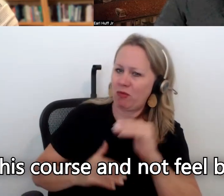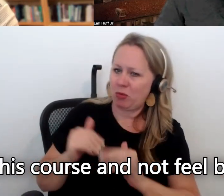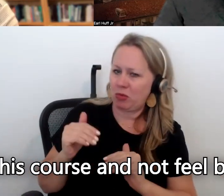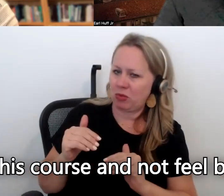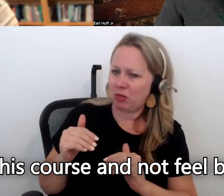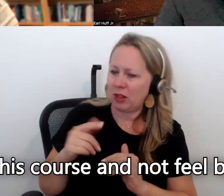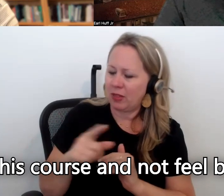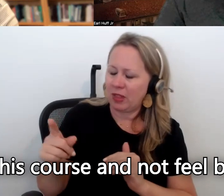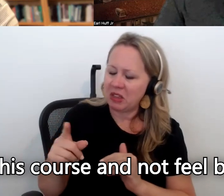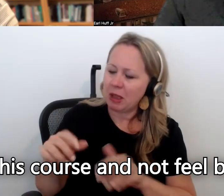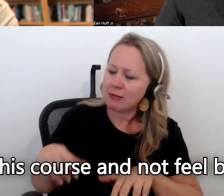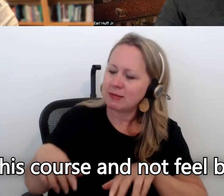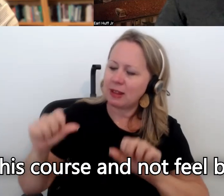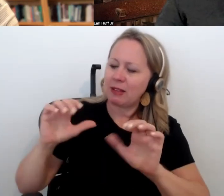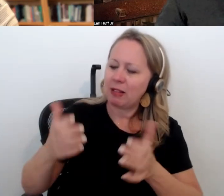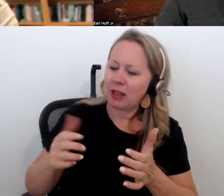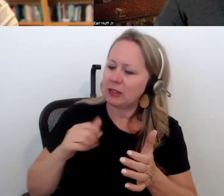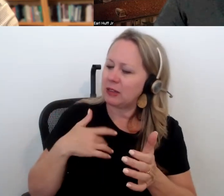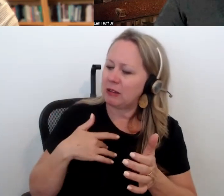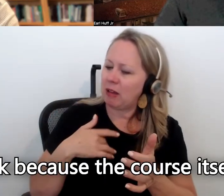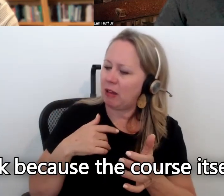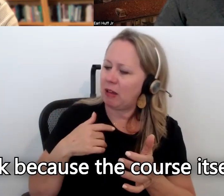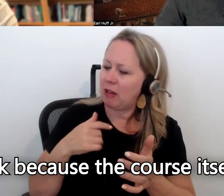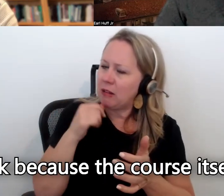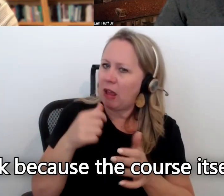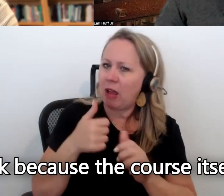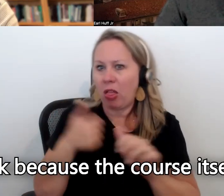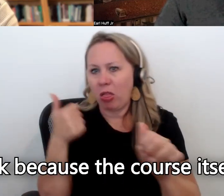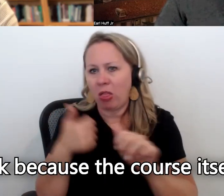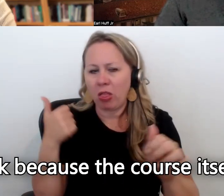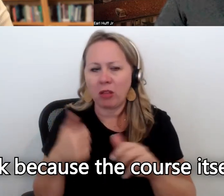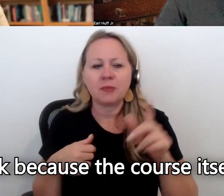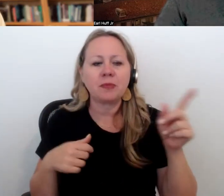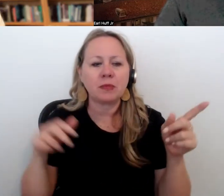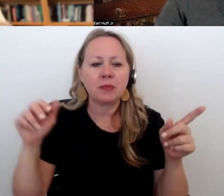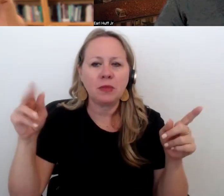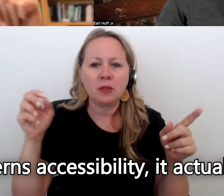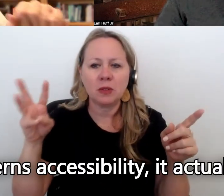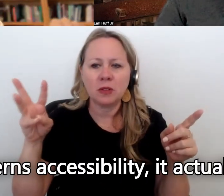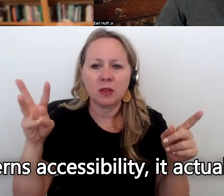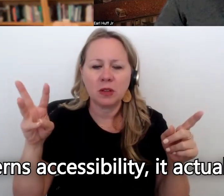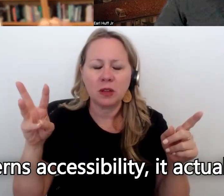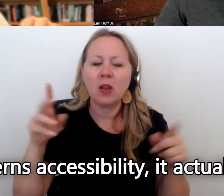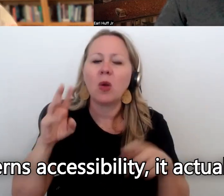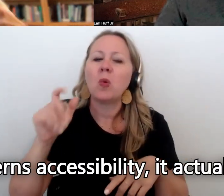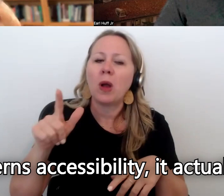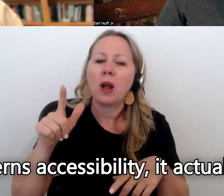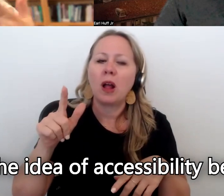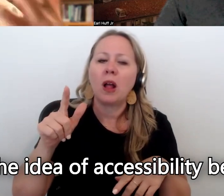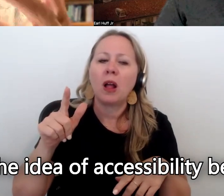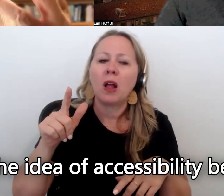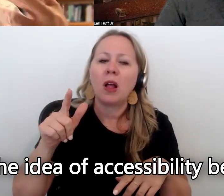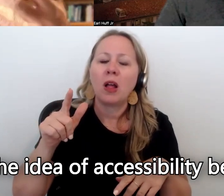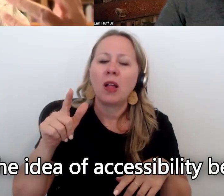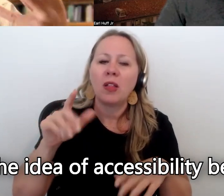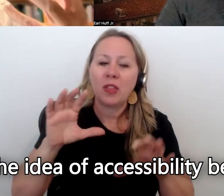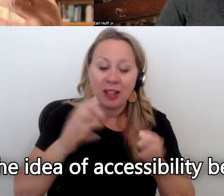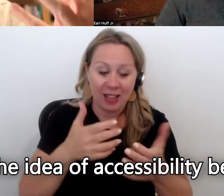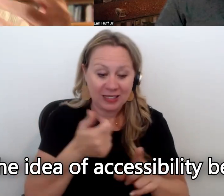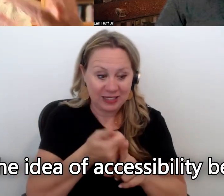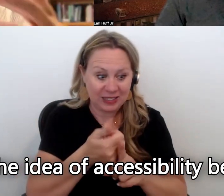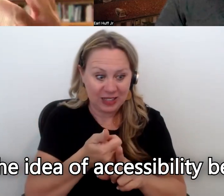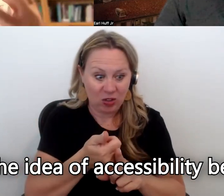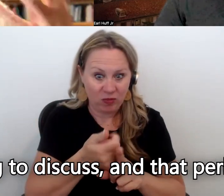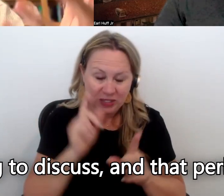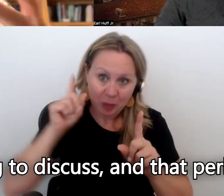take this course and not feel behind. I think because the course itself concerns accessibility, it actually raises the idea